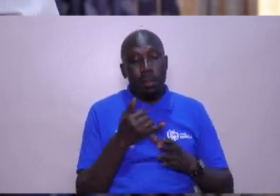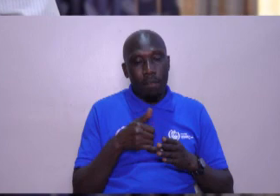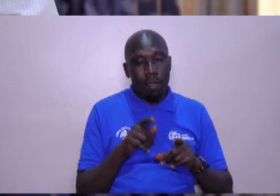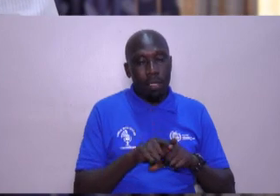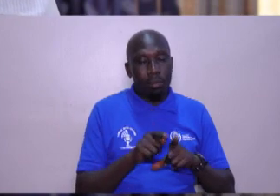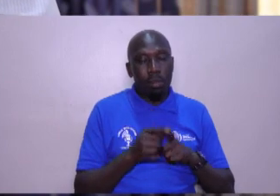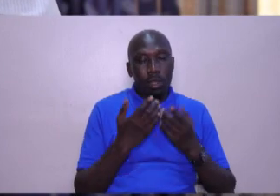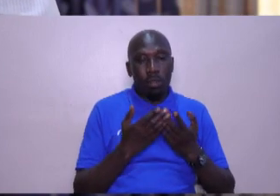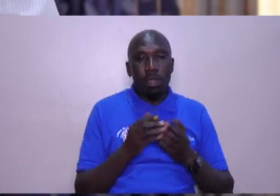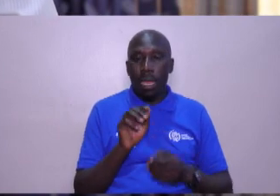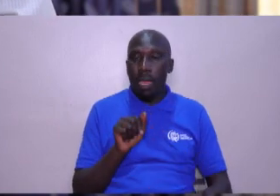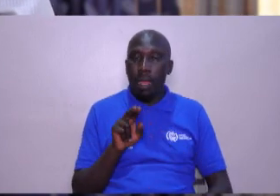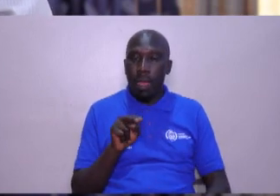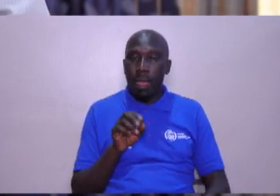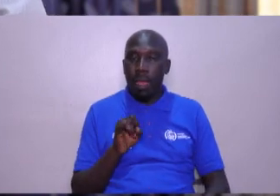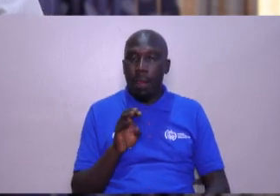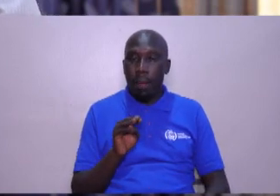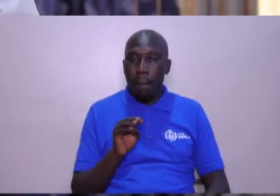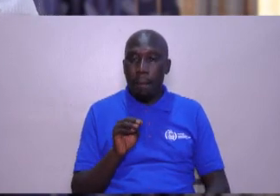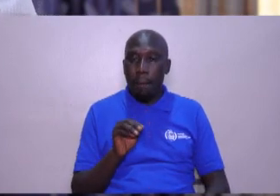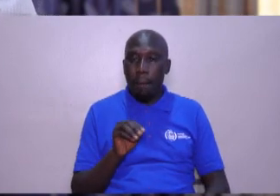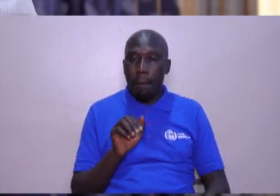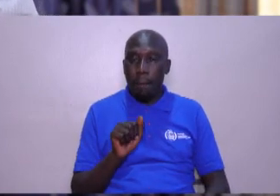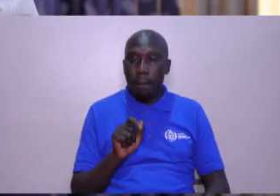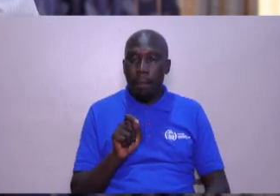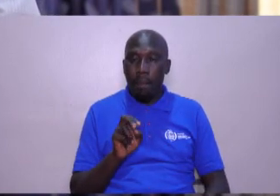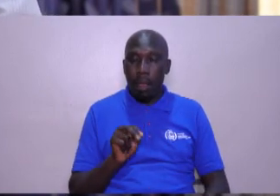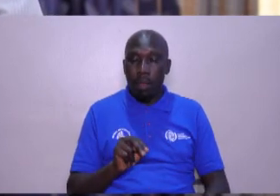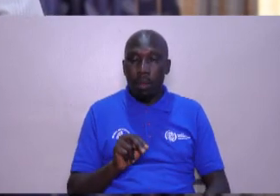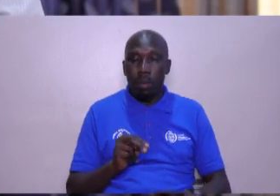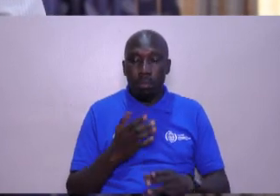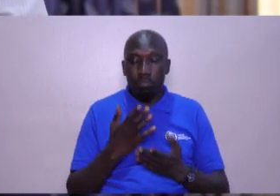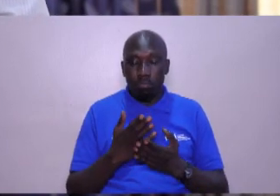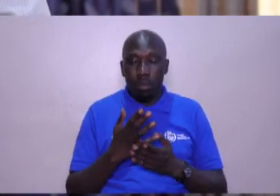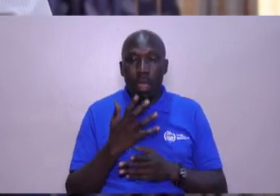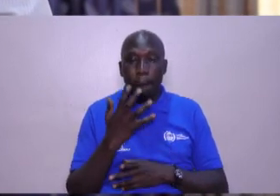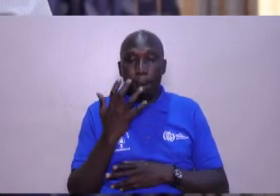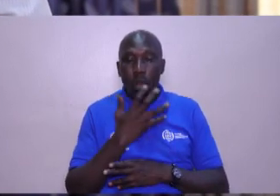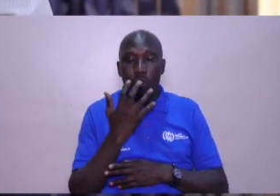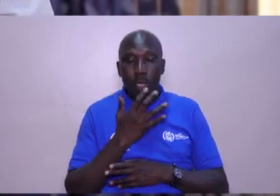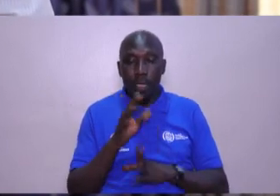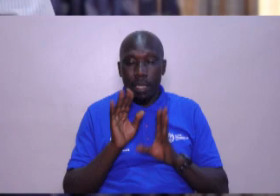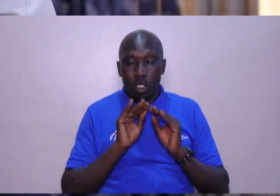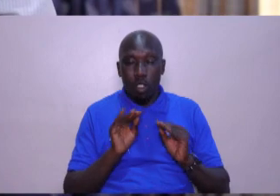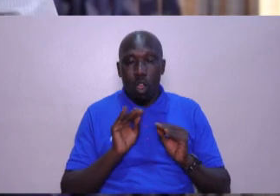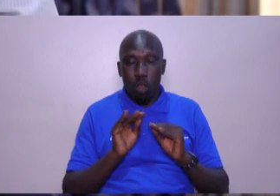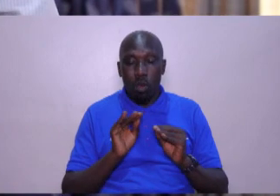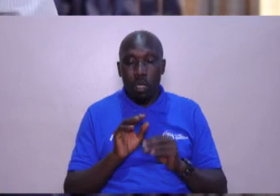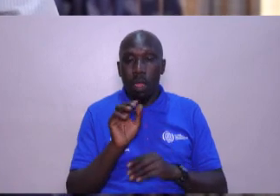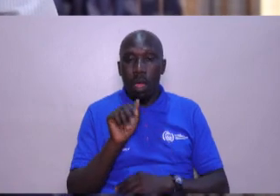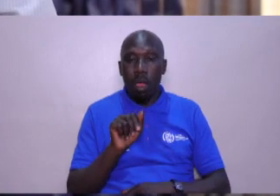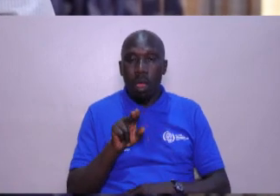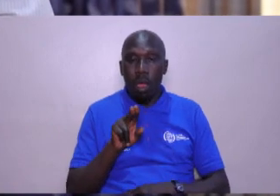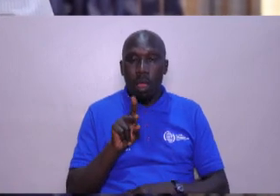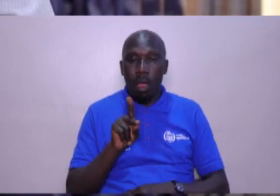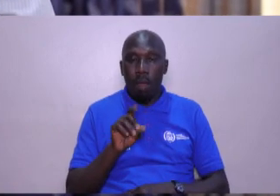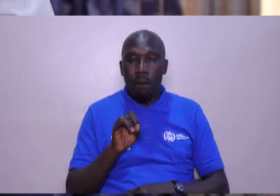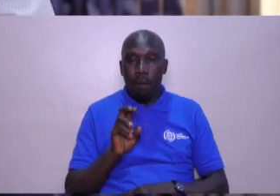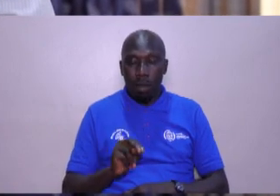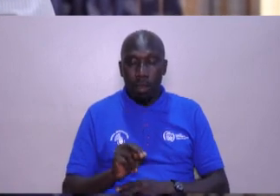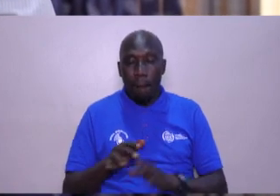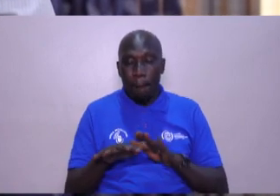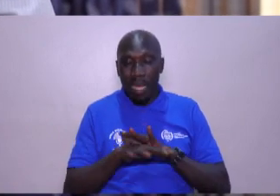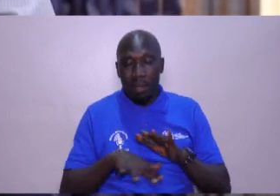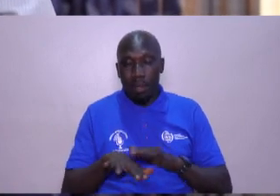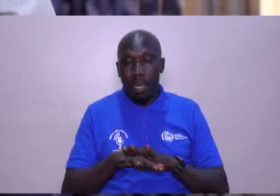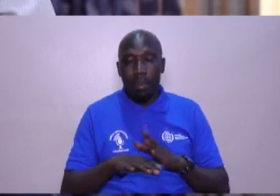the animations now that are the movie that is told in audio. Yes. Yes? Which is told in audio, basically. And by the